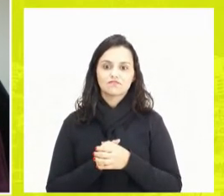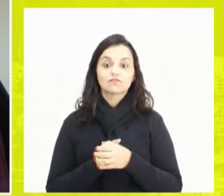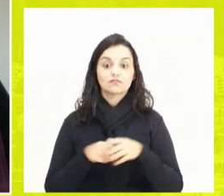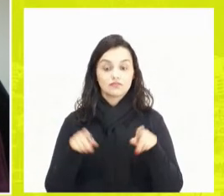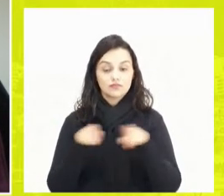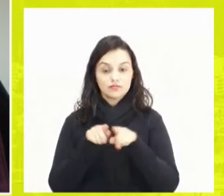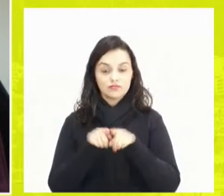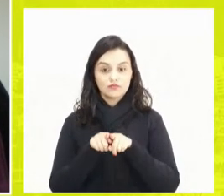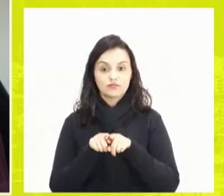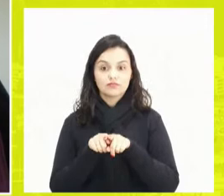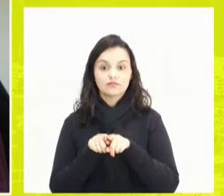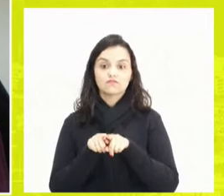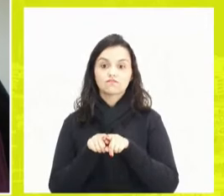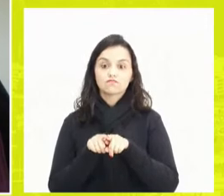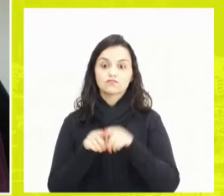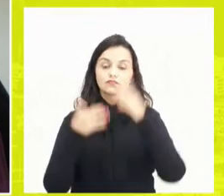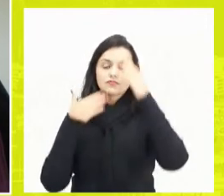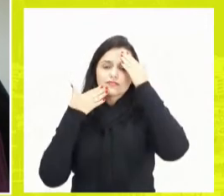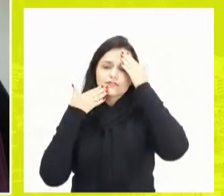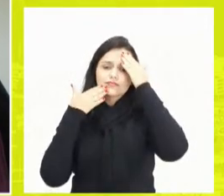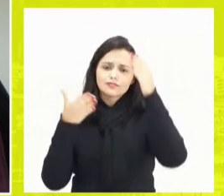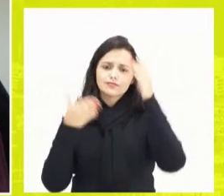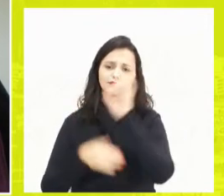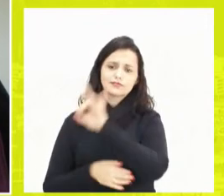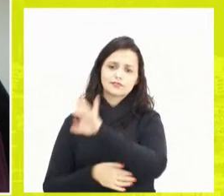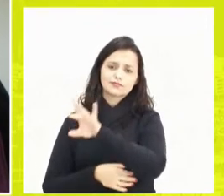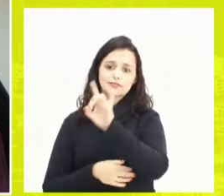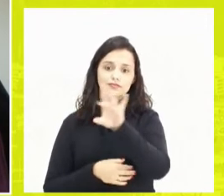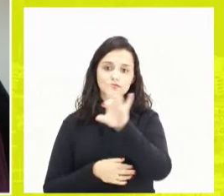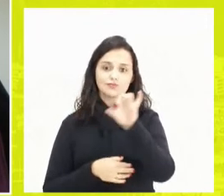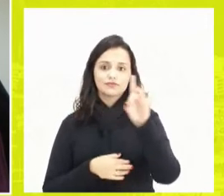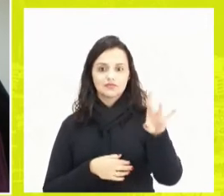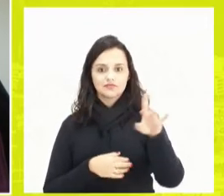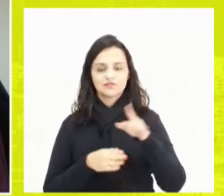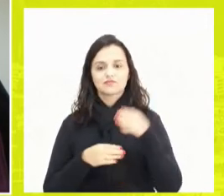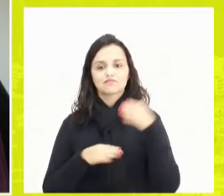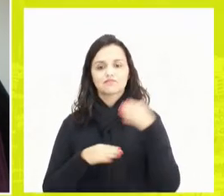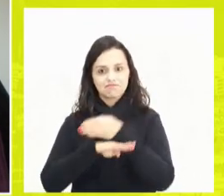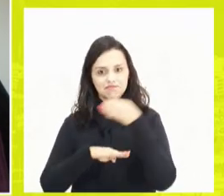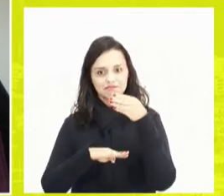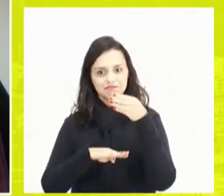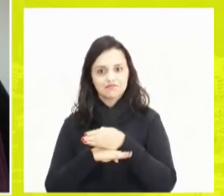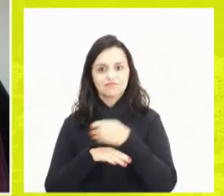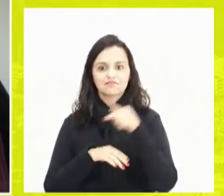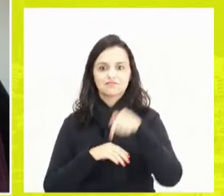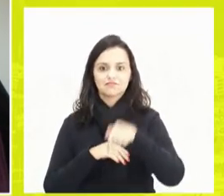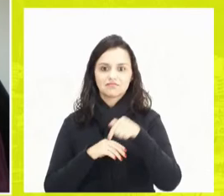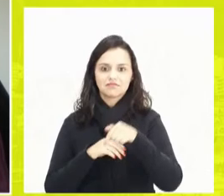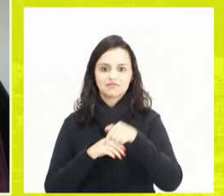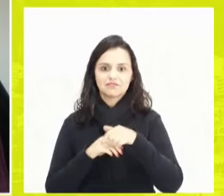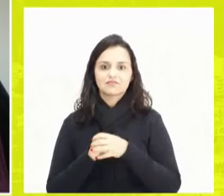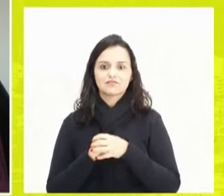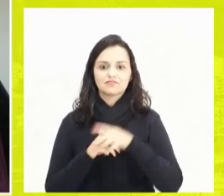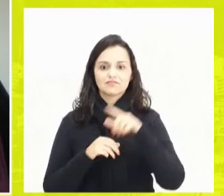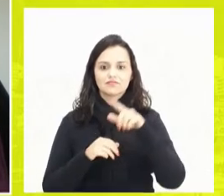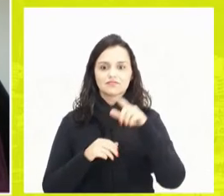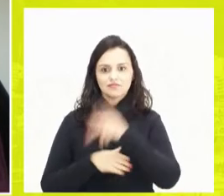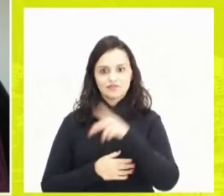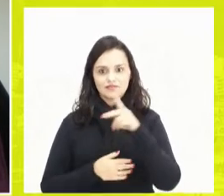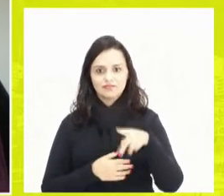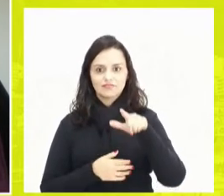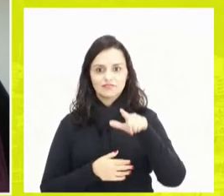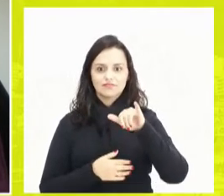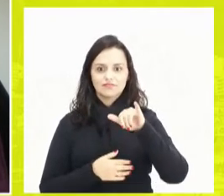research fight against misinformation and thank you professor anna ayo